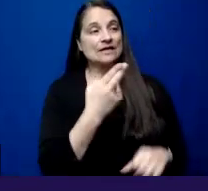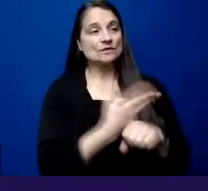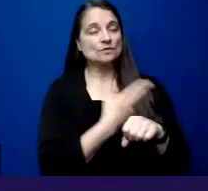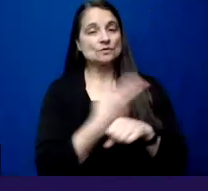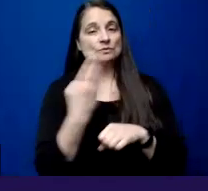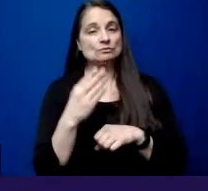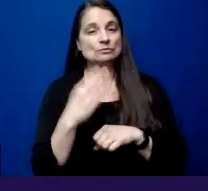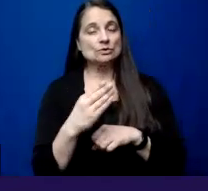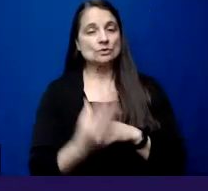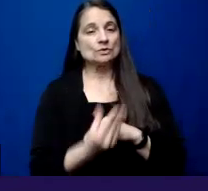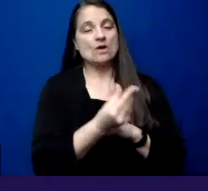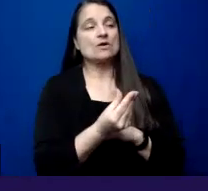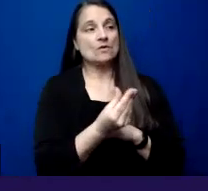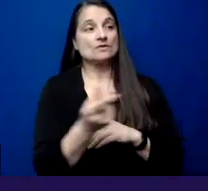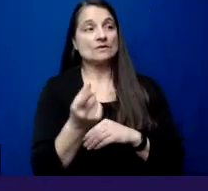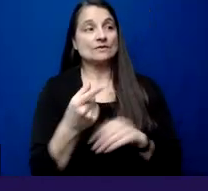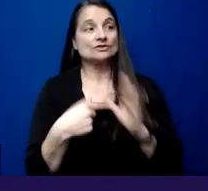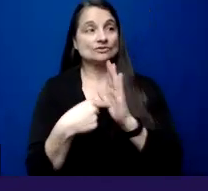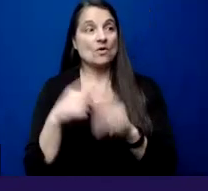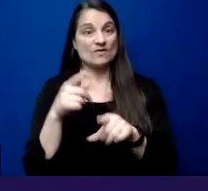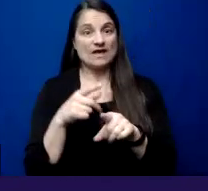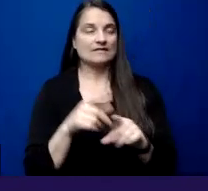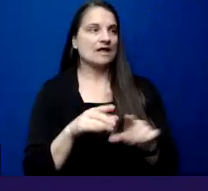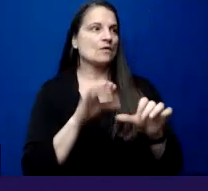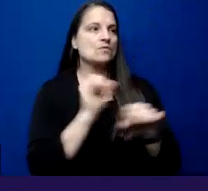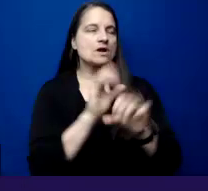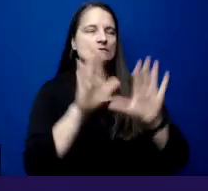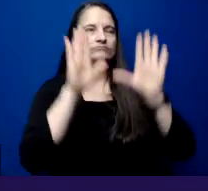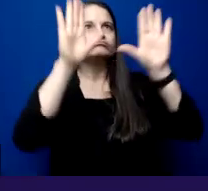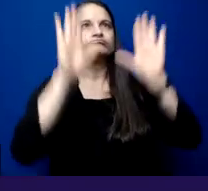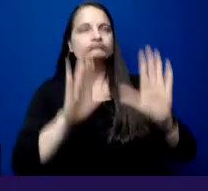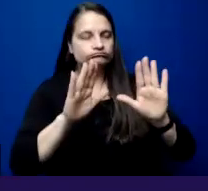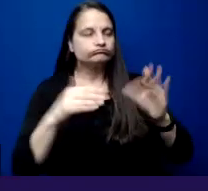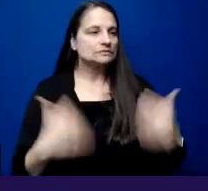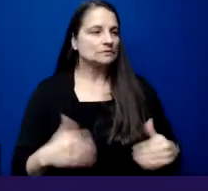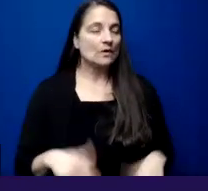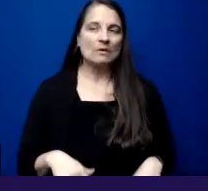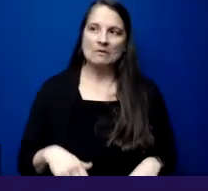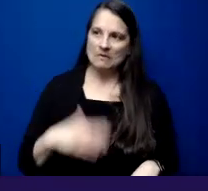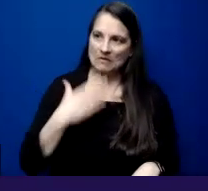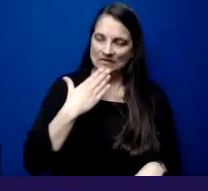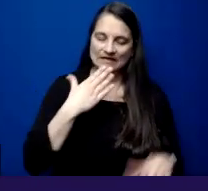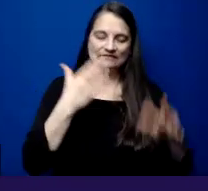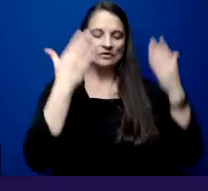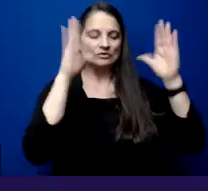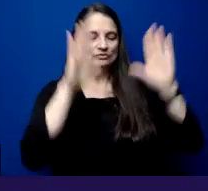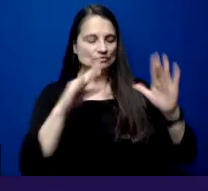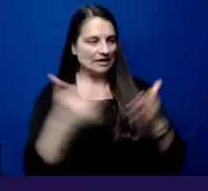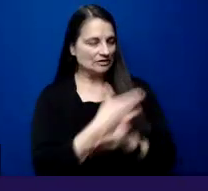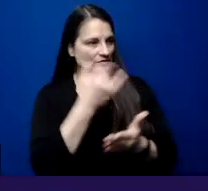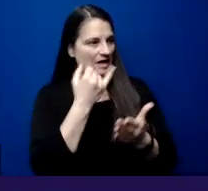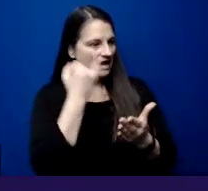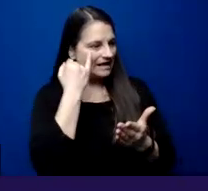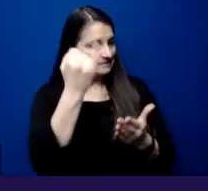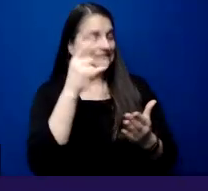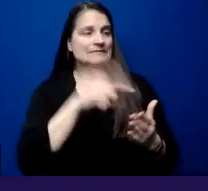that we showed in the presentation, and that they work incredibly well. Thanks for great new ideas. I'm going to have to review the